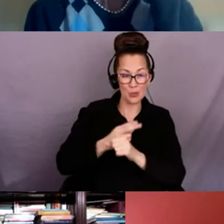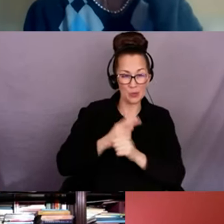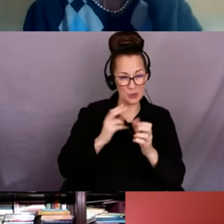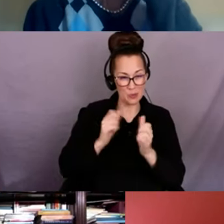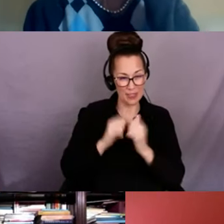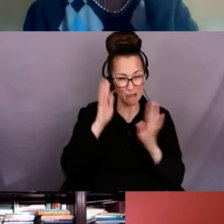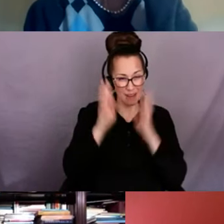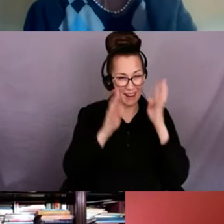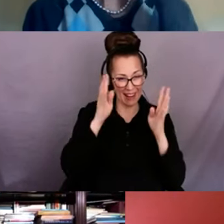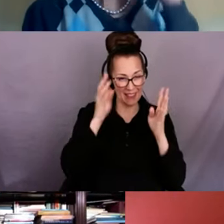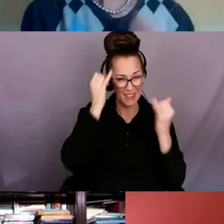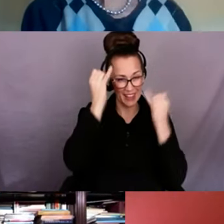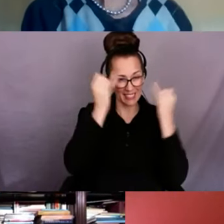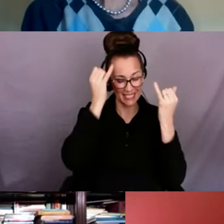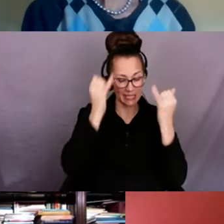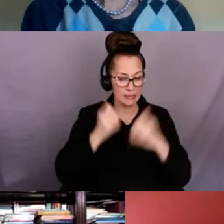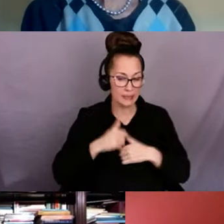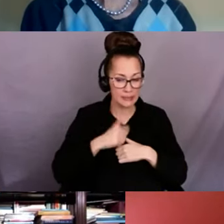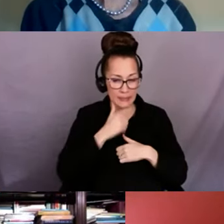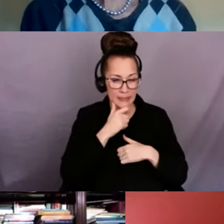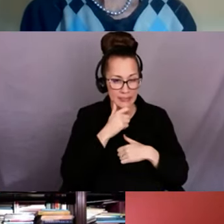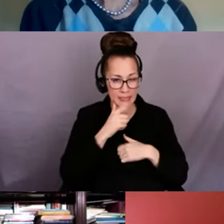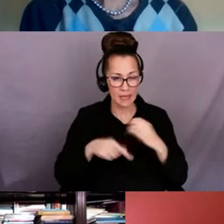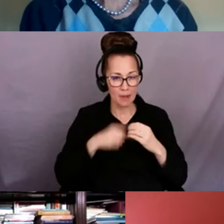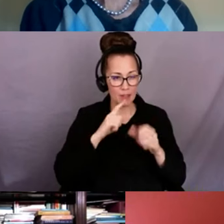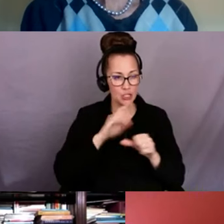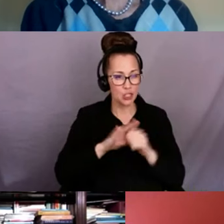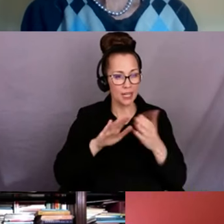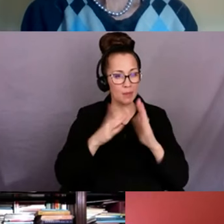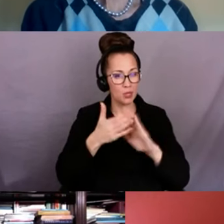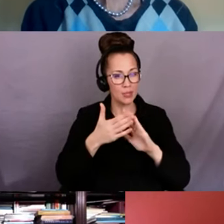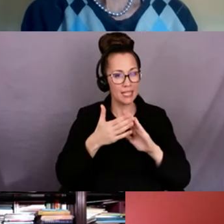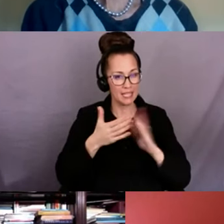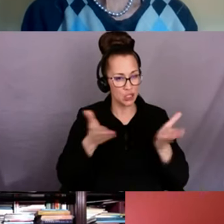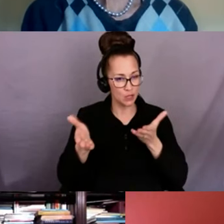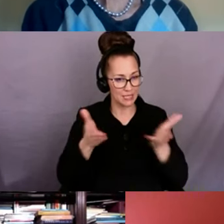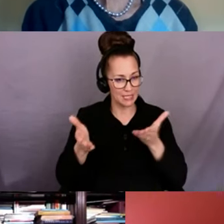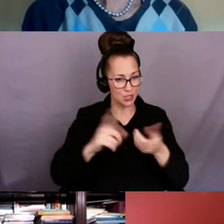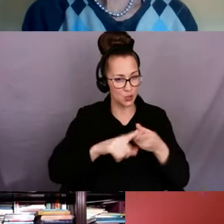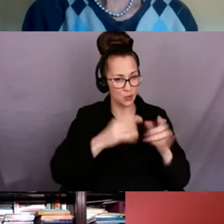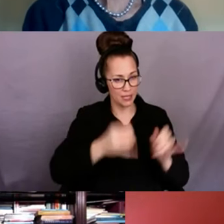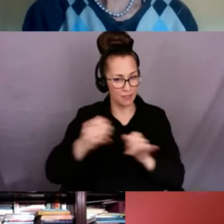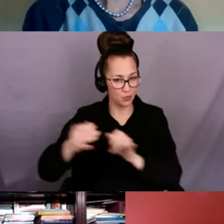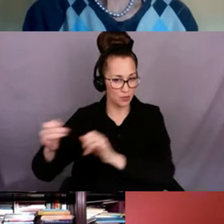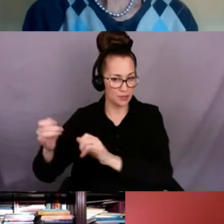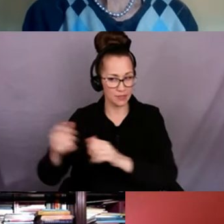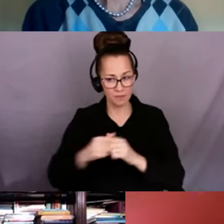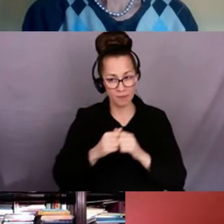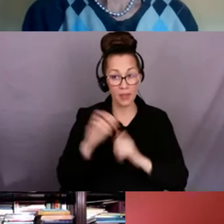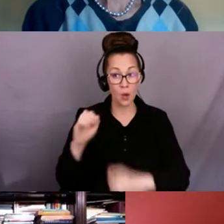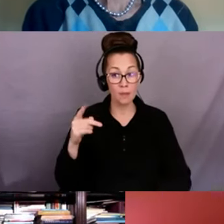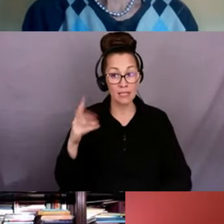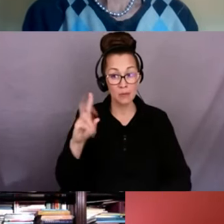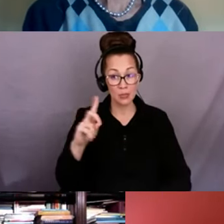know, specifically, you know, around ensuring community-based services are available to the individuals that we serve. And so